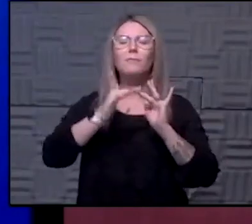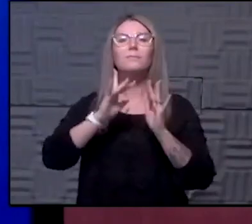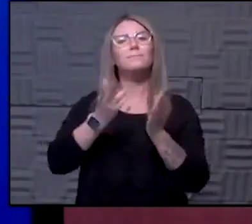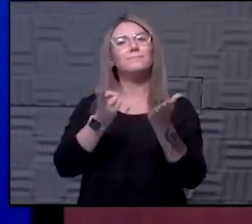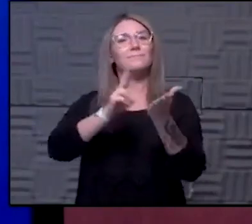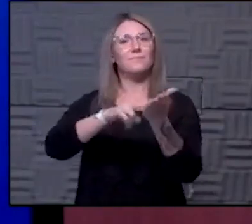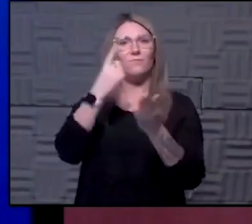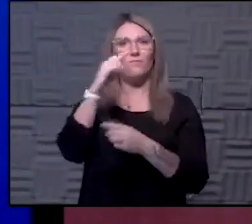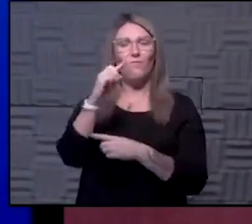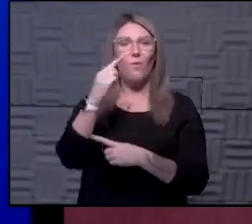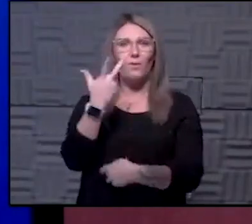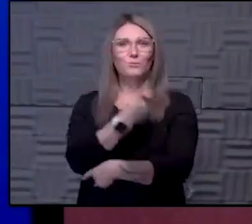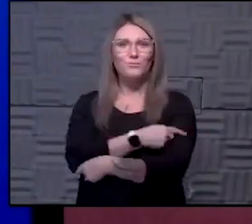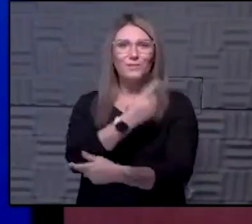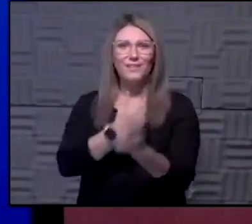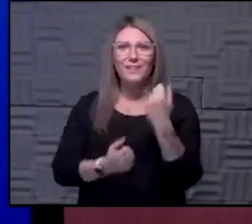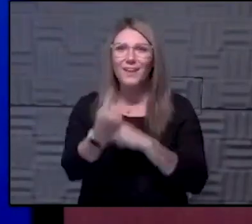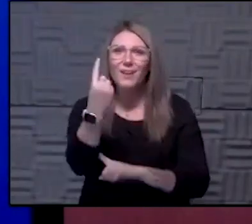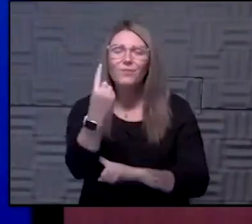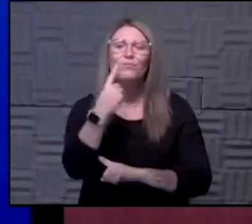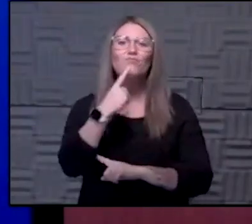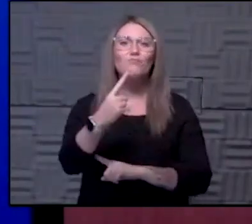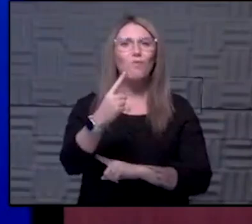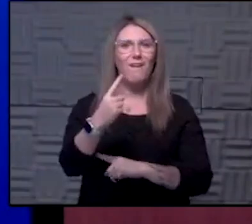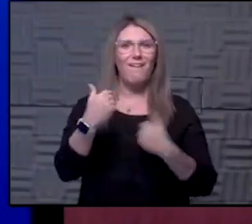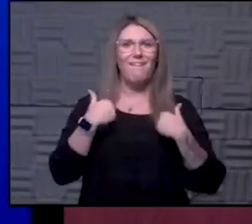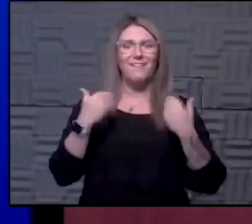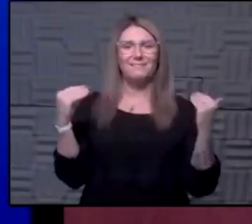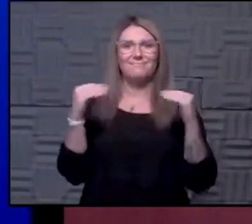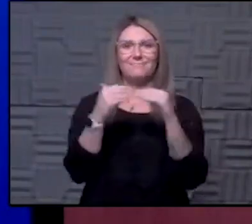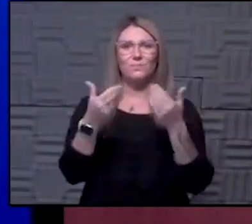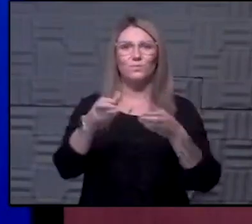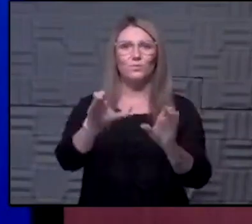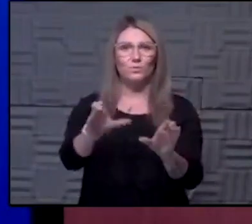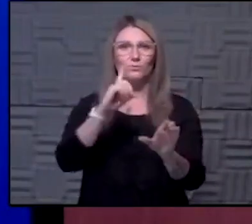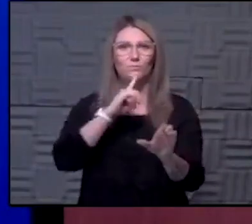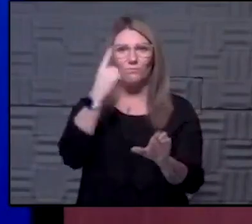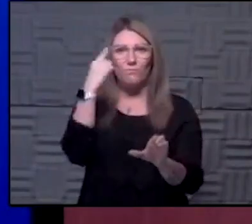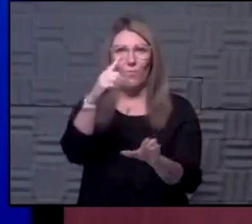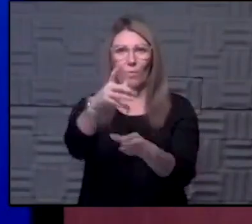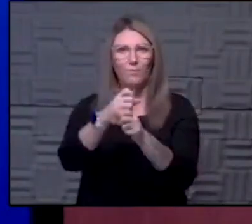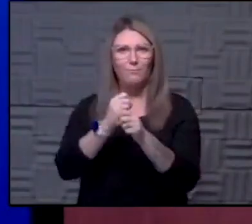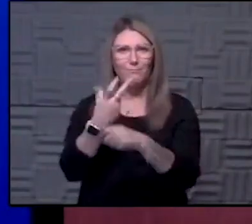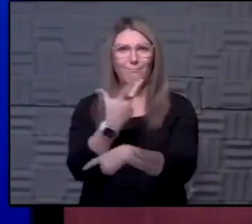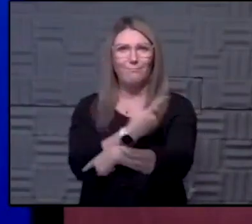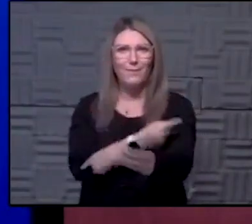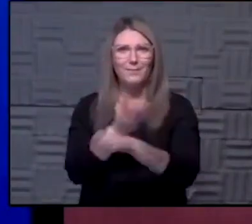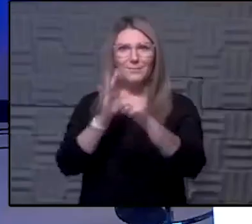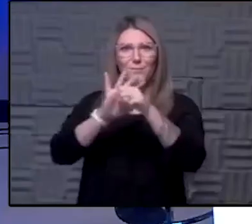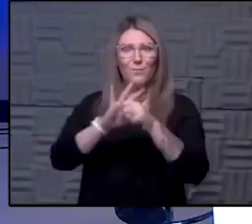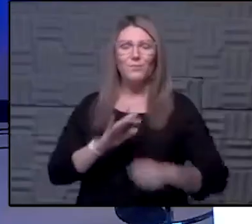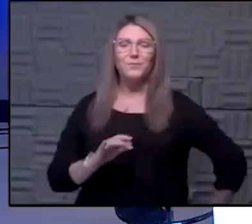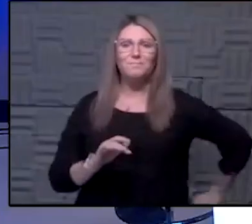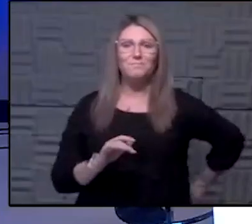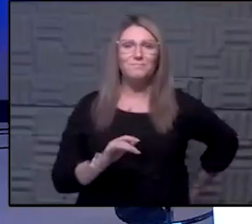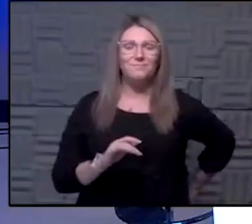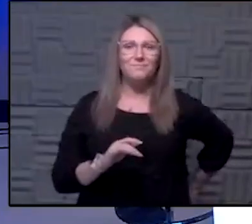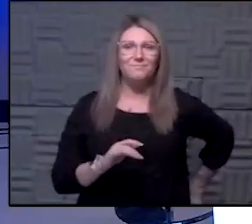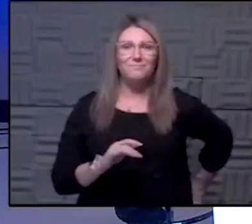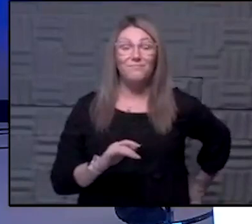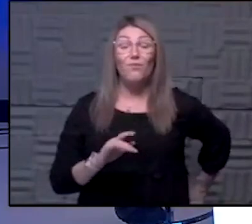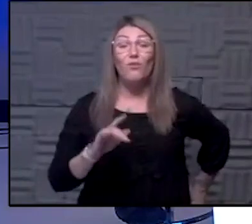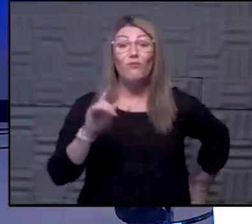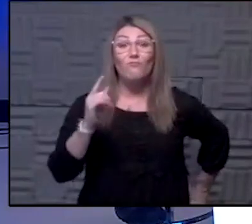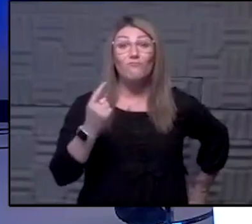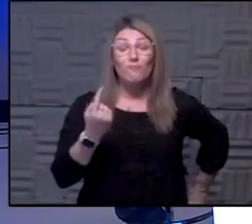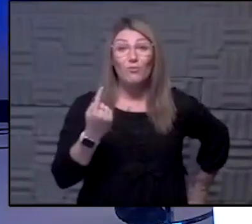shot. Everyone deserves an equal chance at COVID vaccination. But first, Doc Hawk, Medical Director of